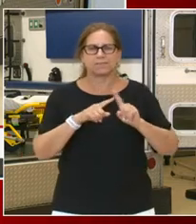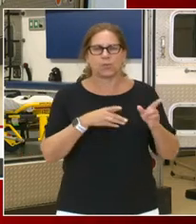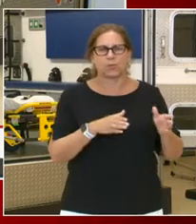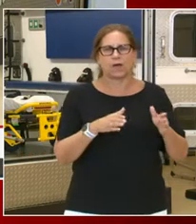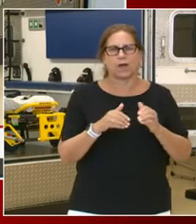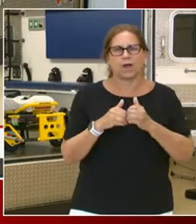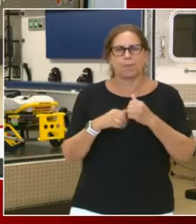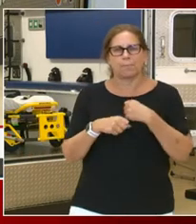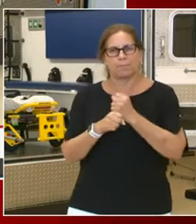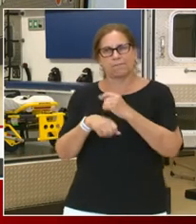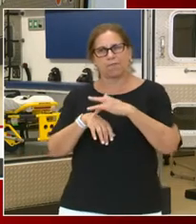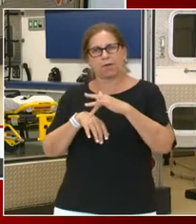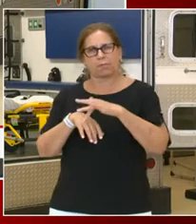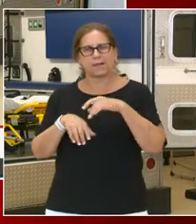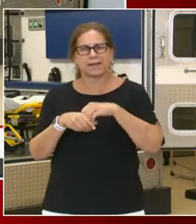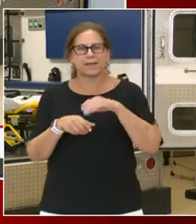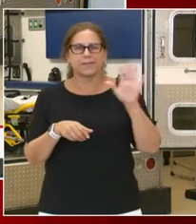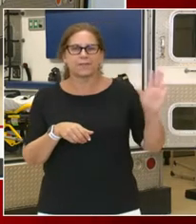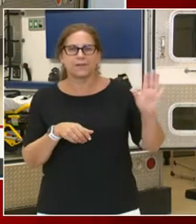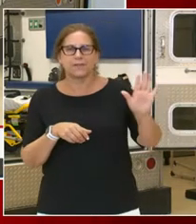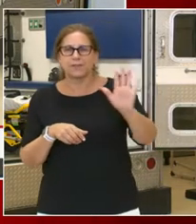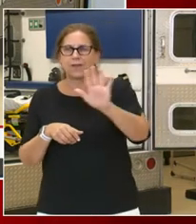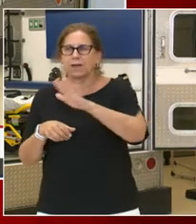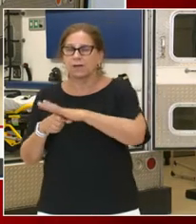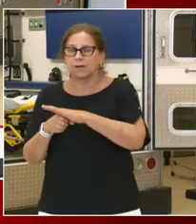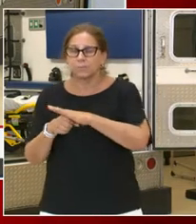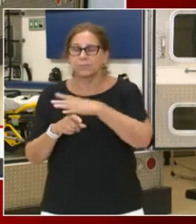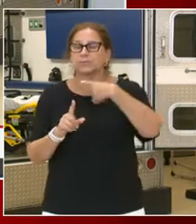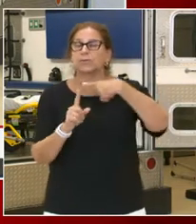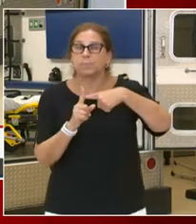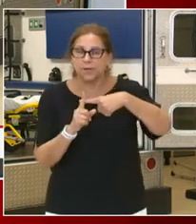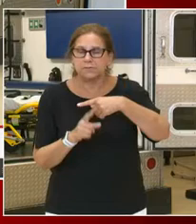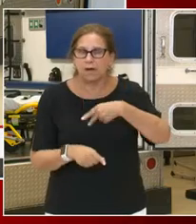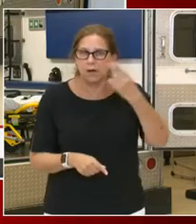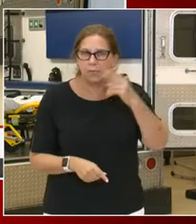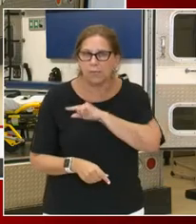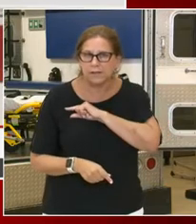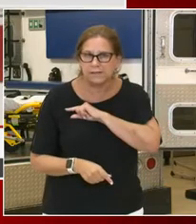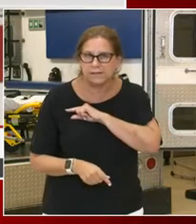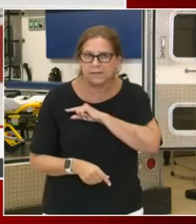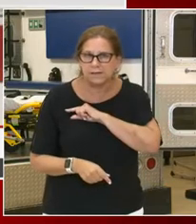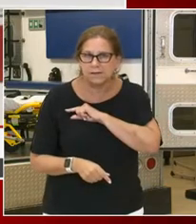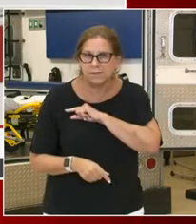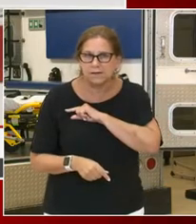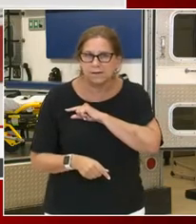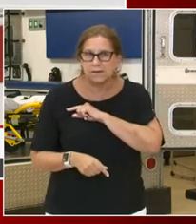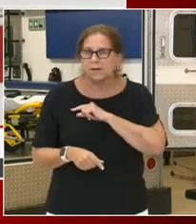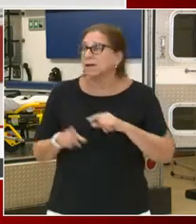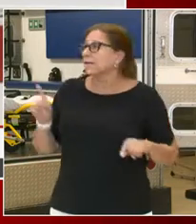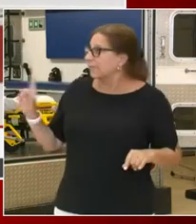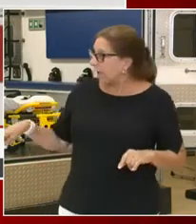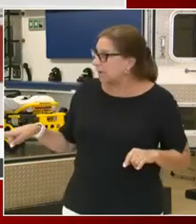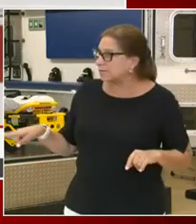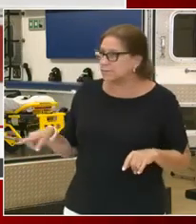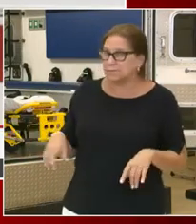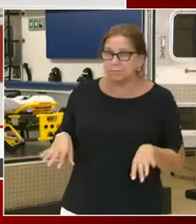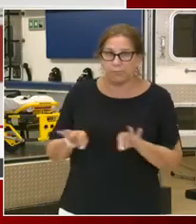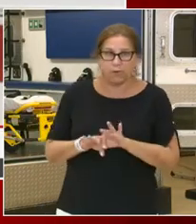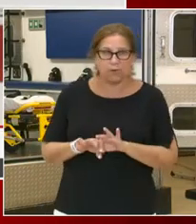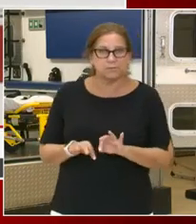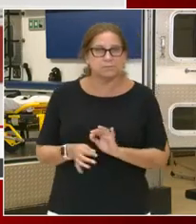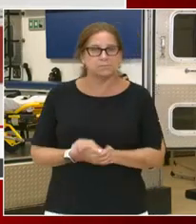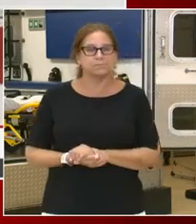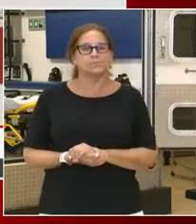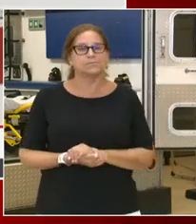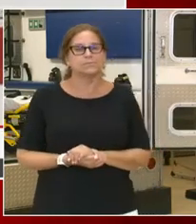sure that we have high quality outcomes across the district in all 8 wards? That's an incredibly important question, and so thank you for that. As you know, that early